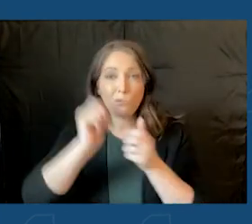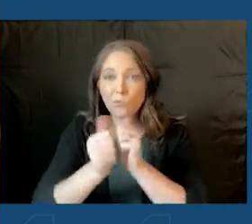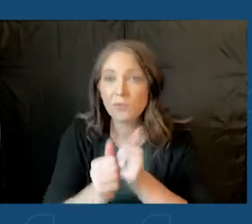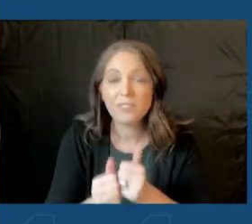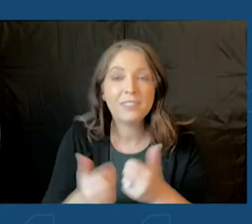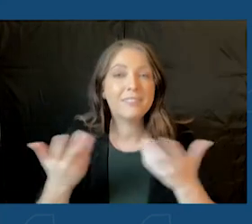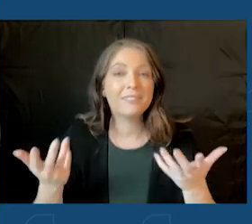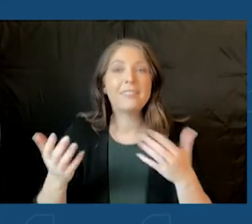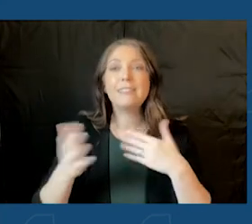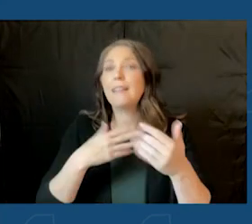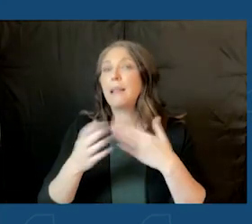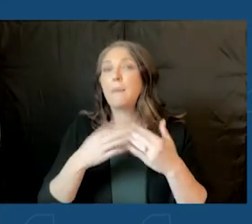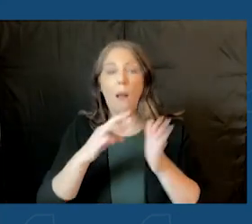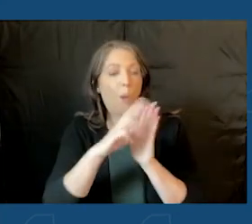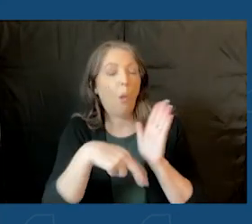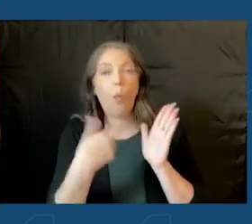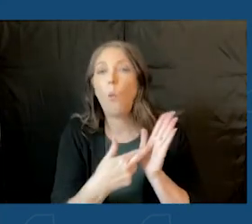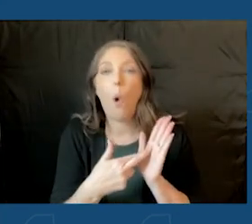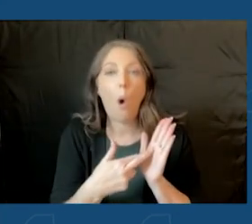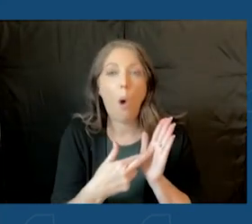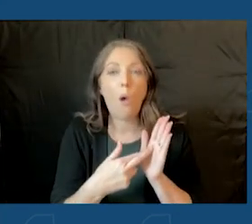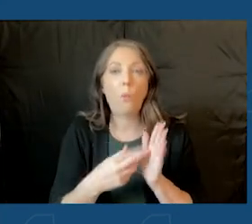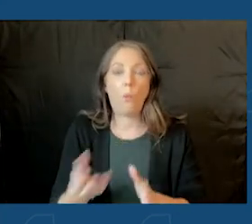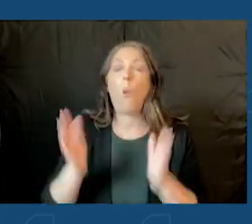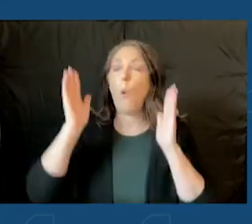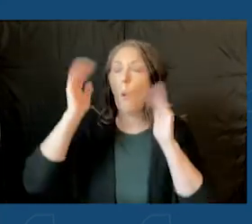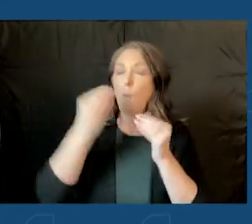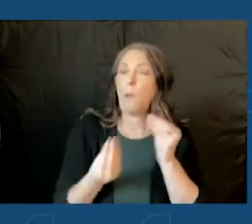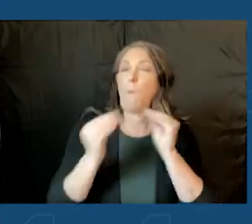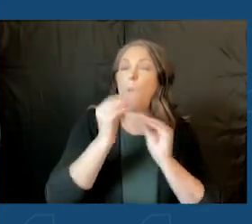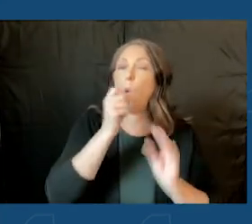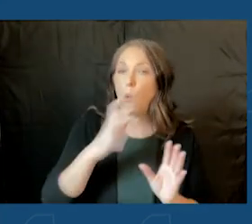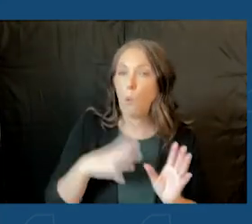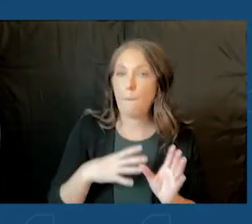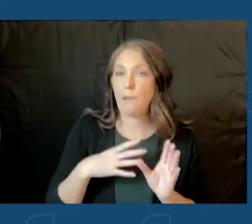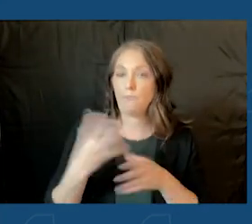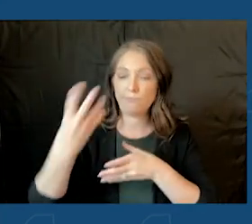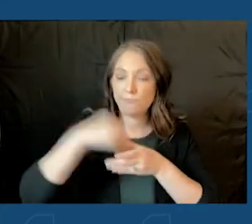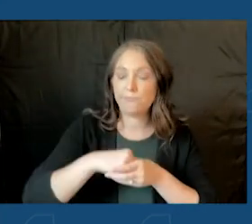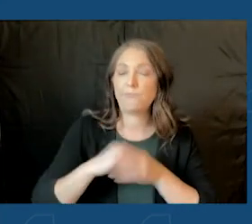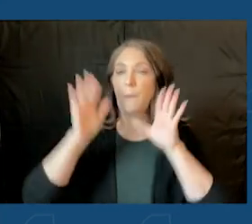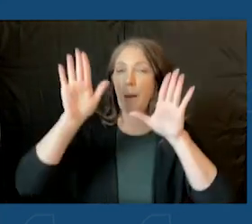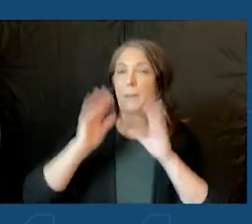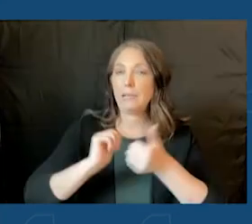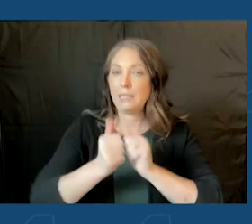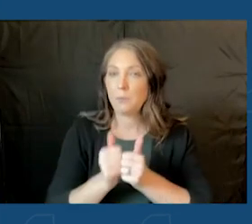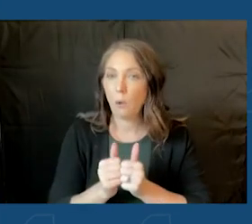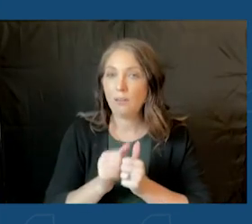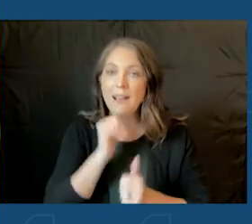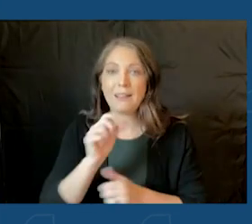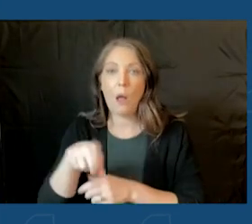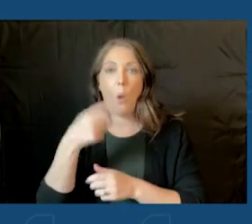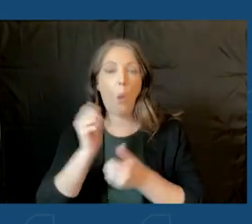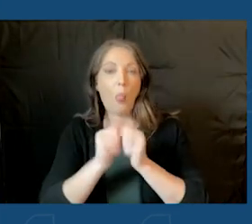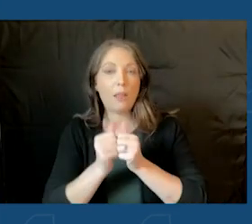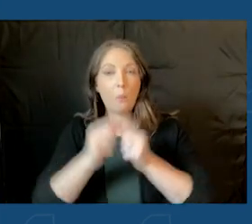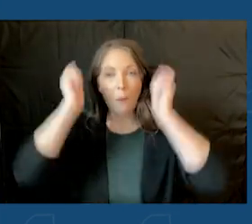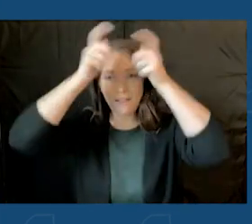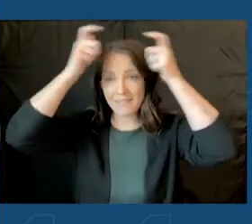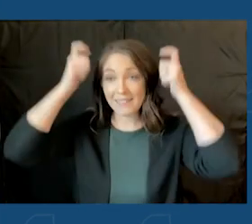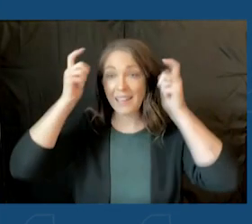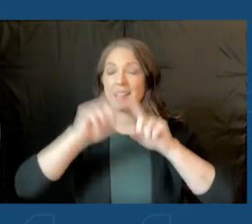breeder, an owner, more women in a great sport. That this is not just the sport of kings, but also the sport of